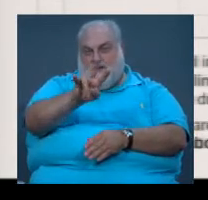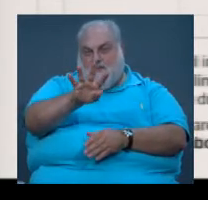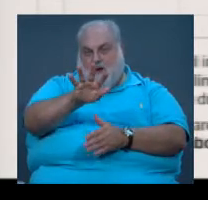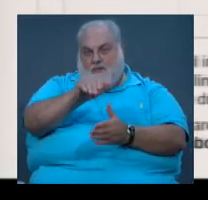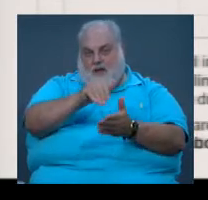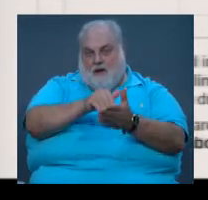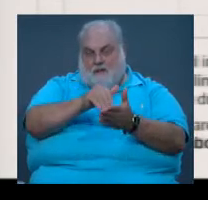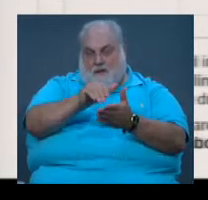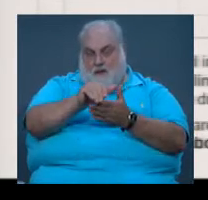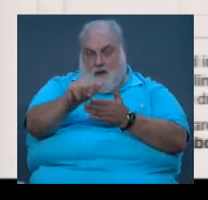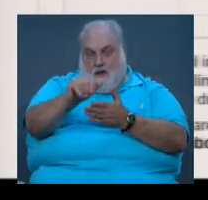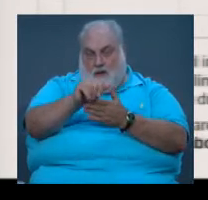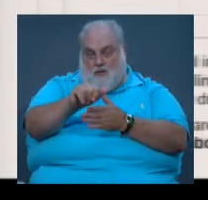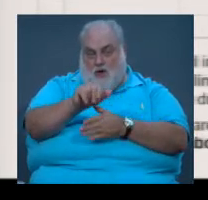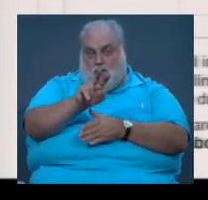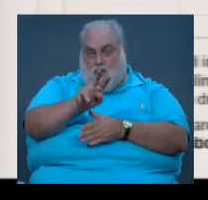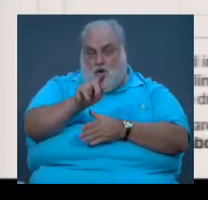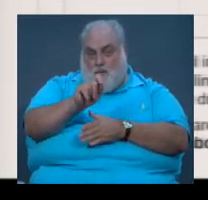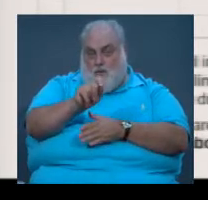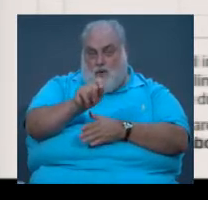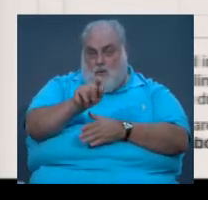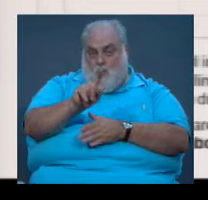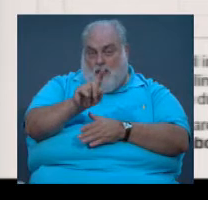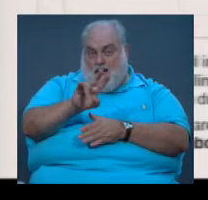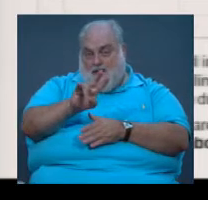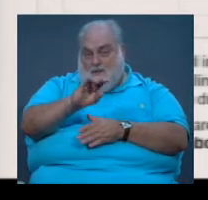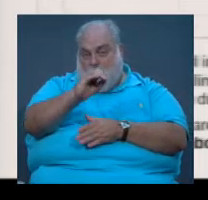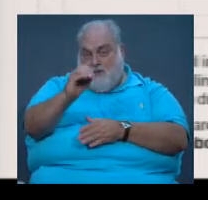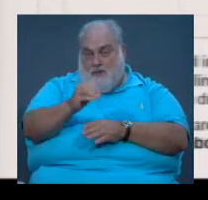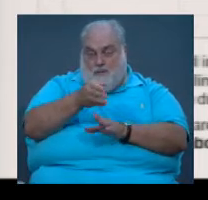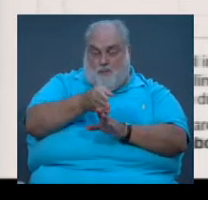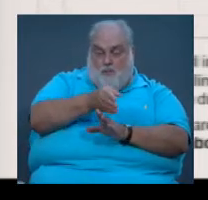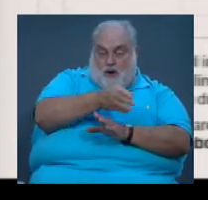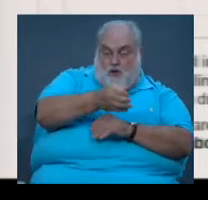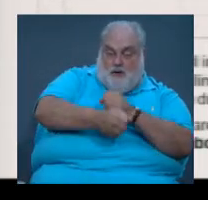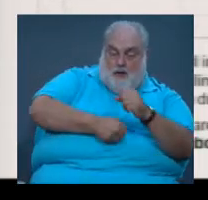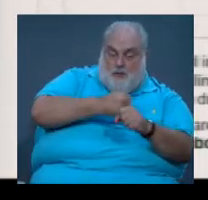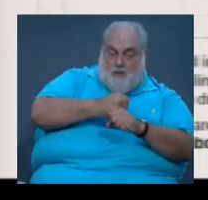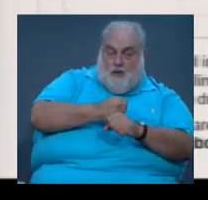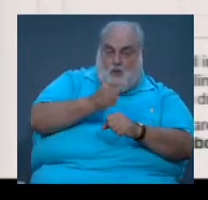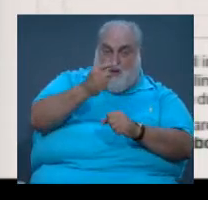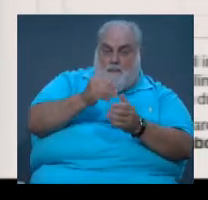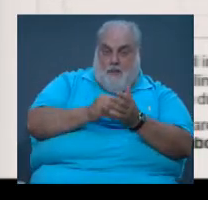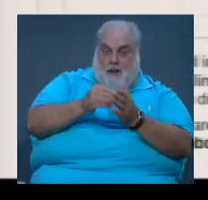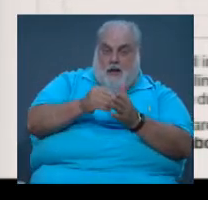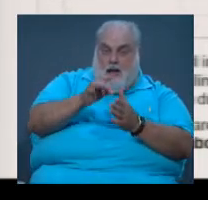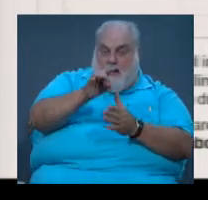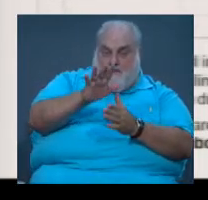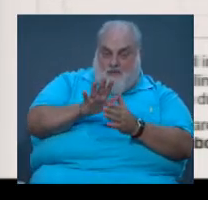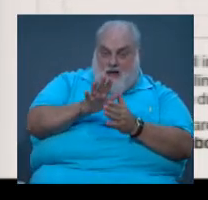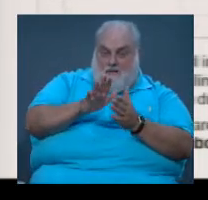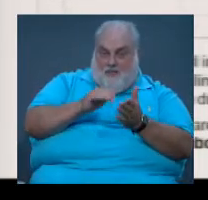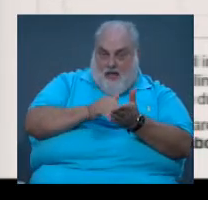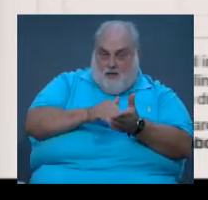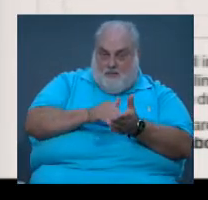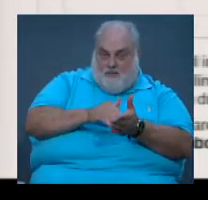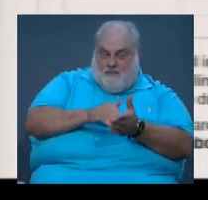$275,000. Or 2.17% over the prior year, which is $1,085,000.